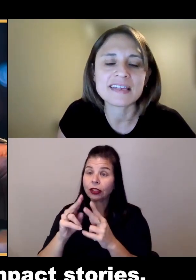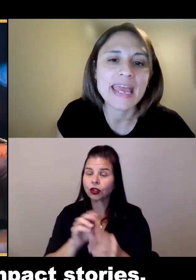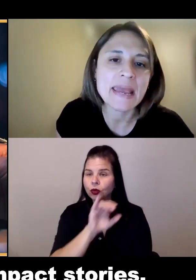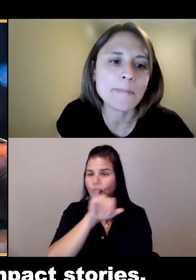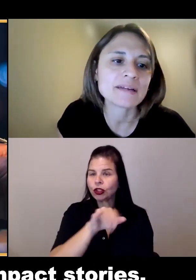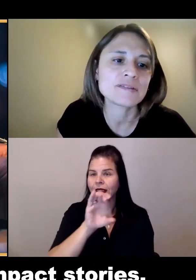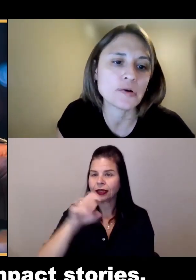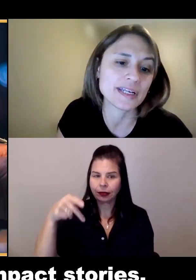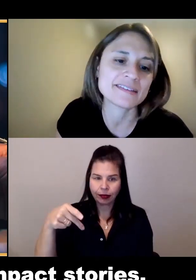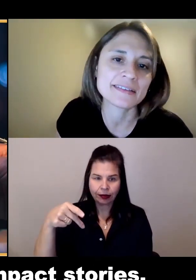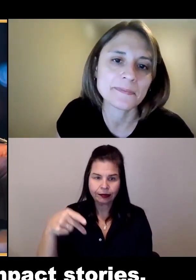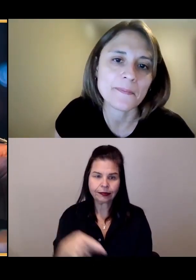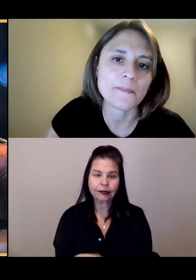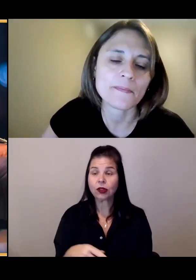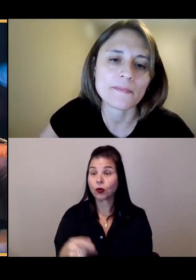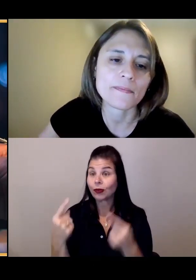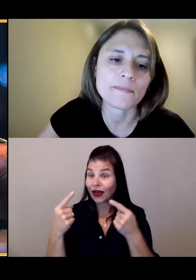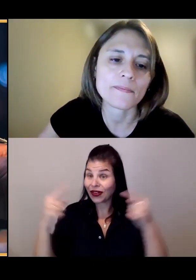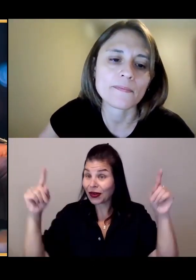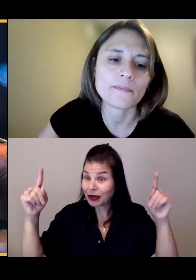accomplishments, and some impact stories.